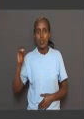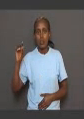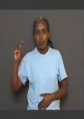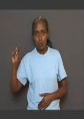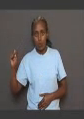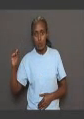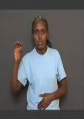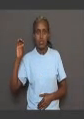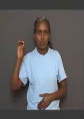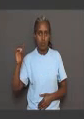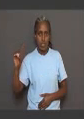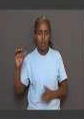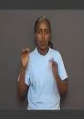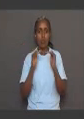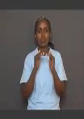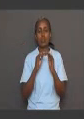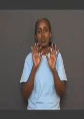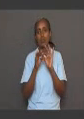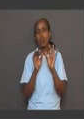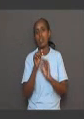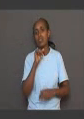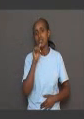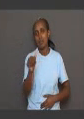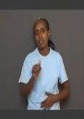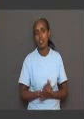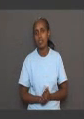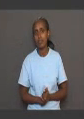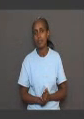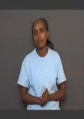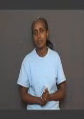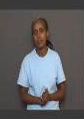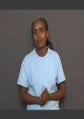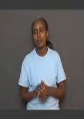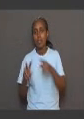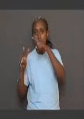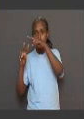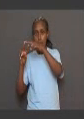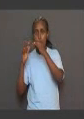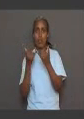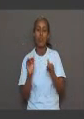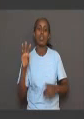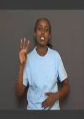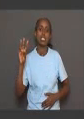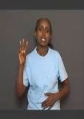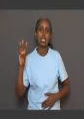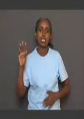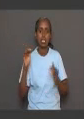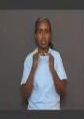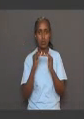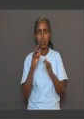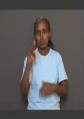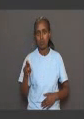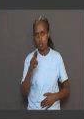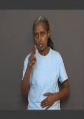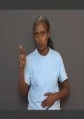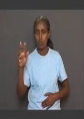The cotangent of 0 is undefined. Of pi over 6